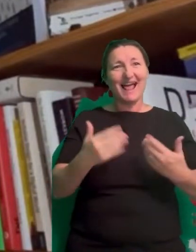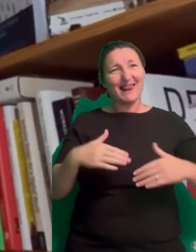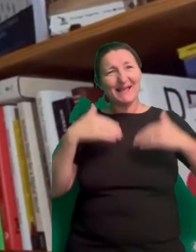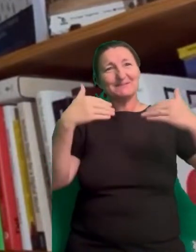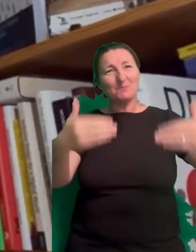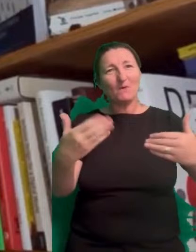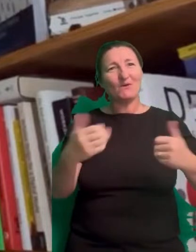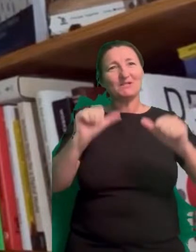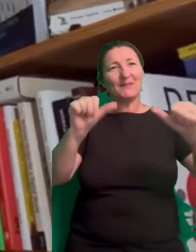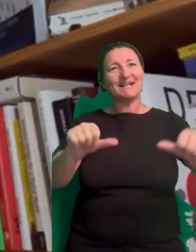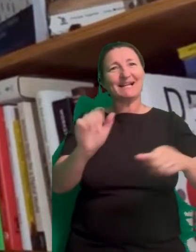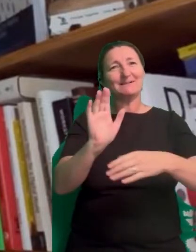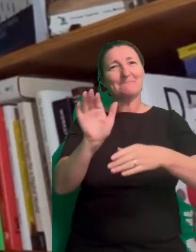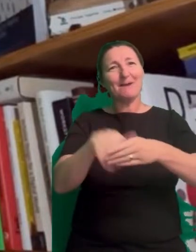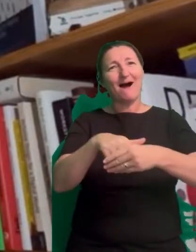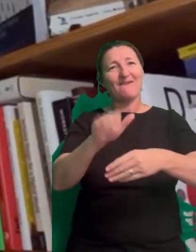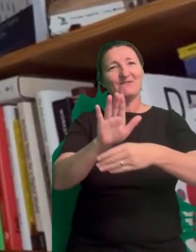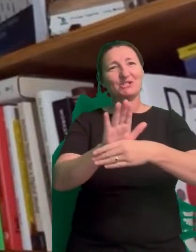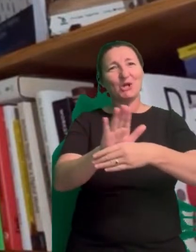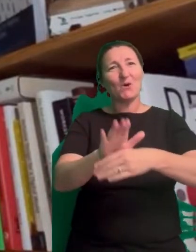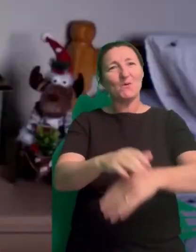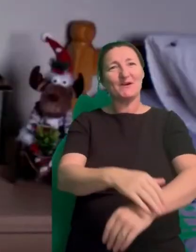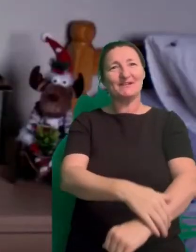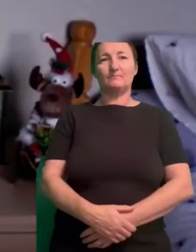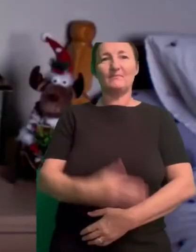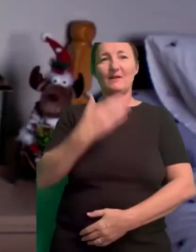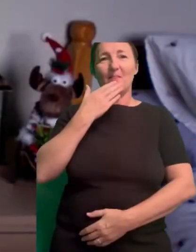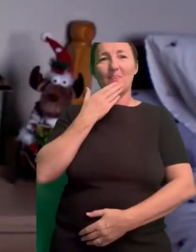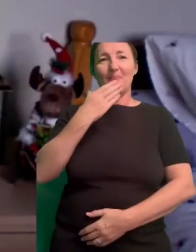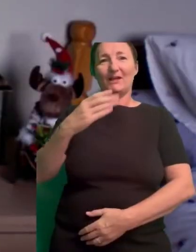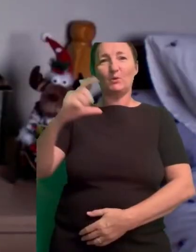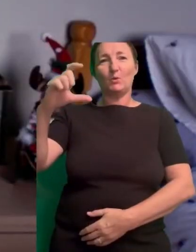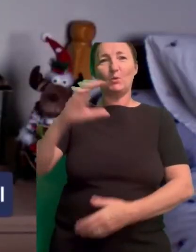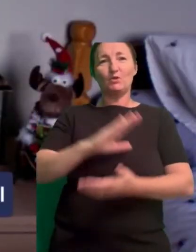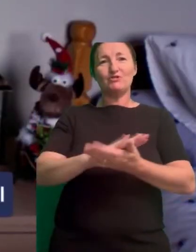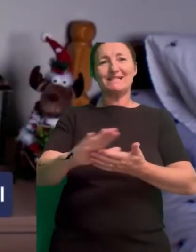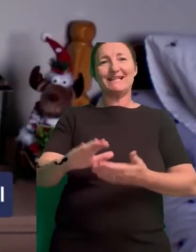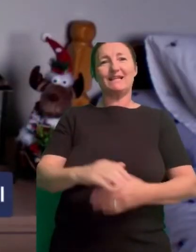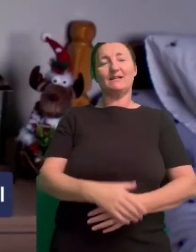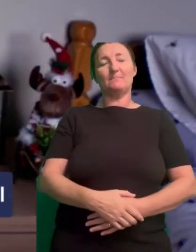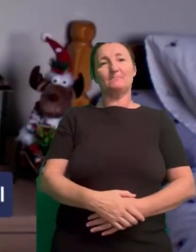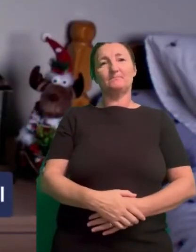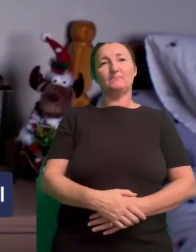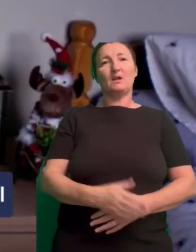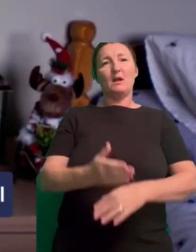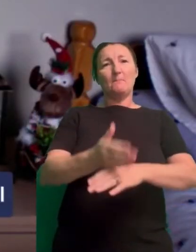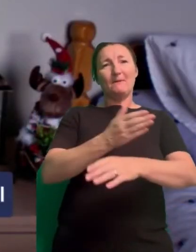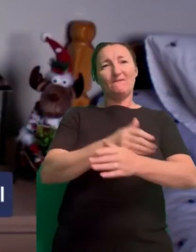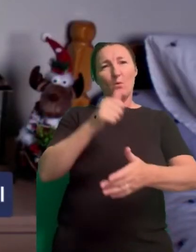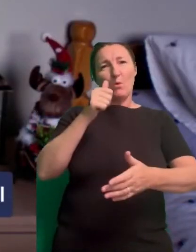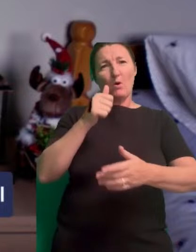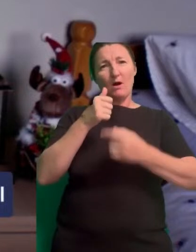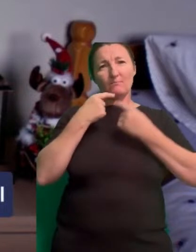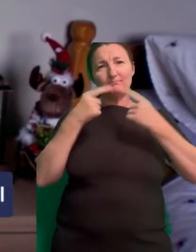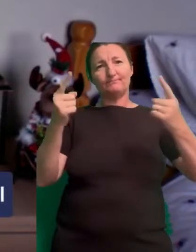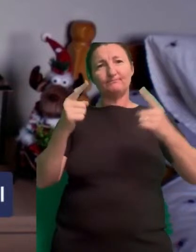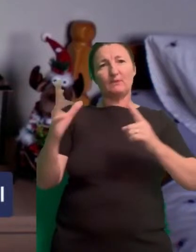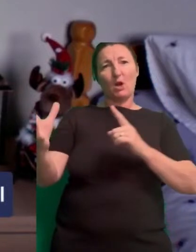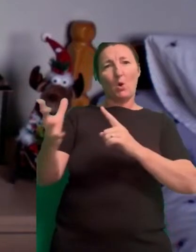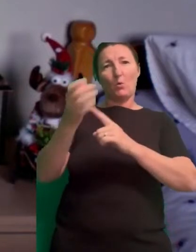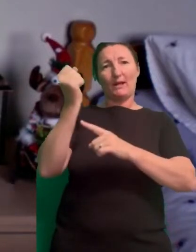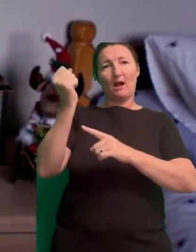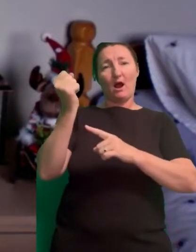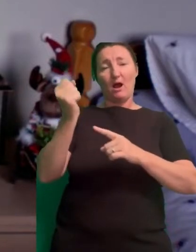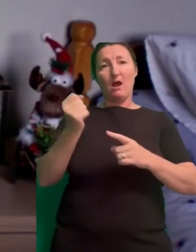luck. Let's move on to the next part of the show. Thank you so much, Christine. And before we go into announcing the